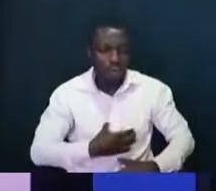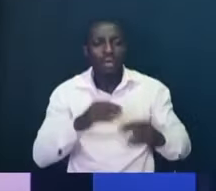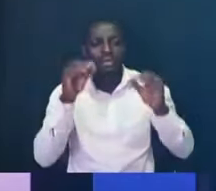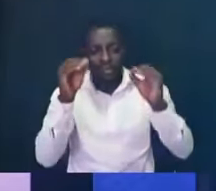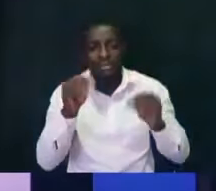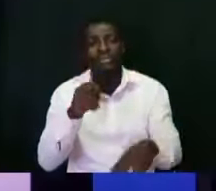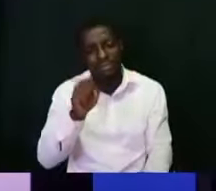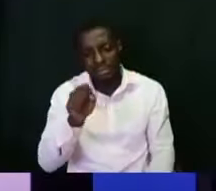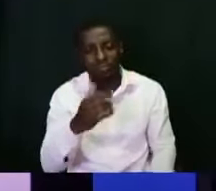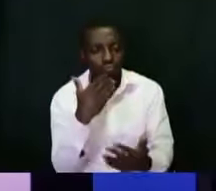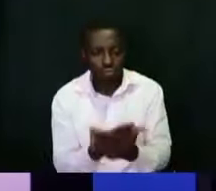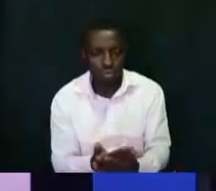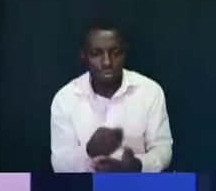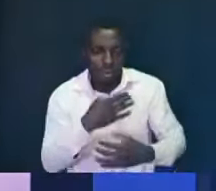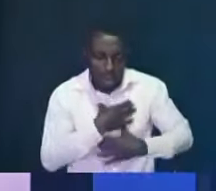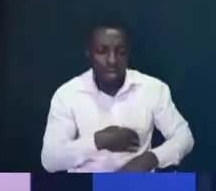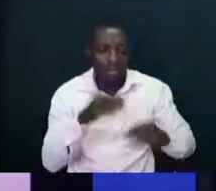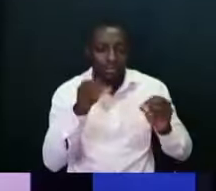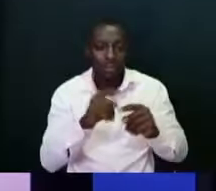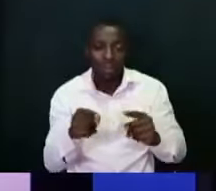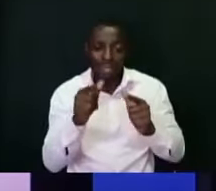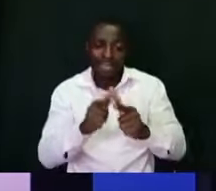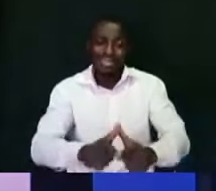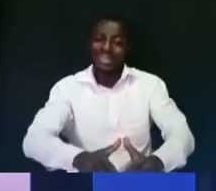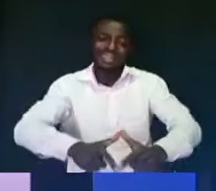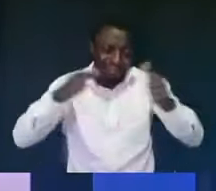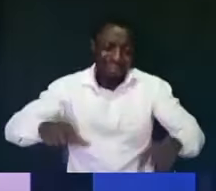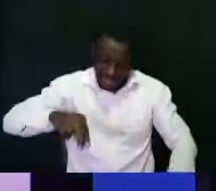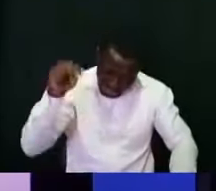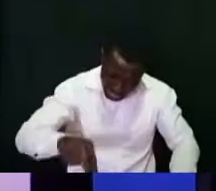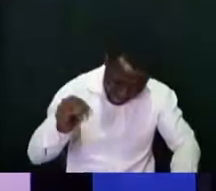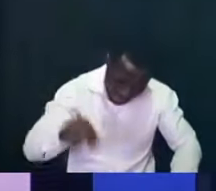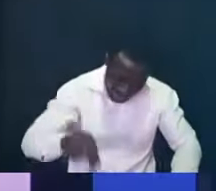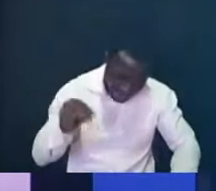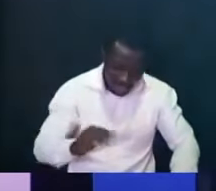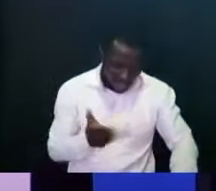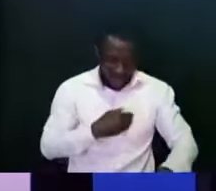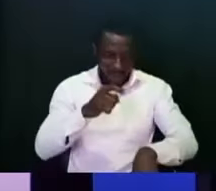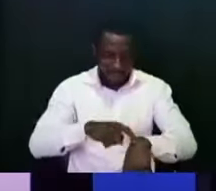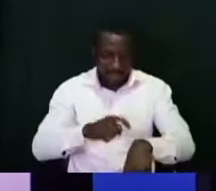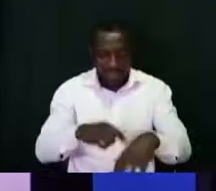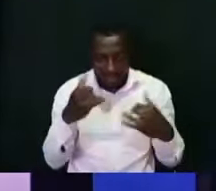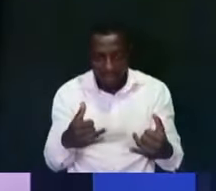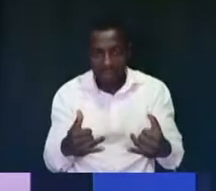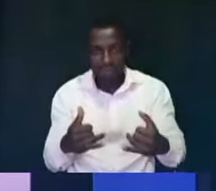teaching. We desire teaching. But the greatest need of our generation are